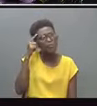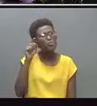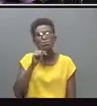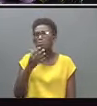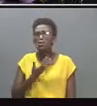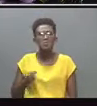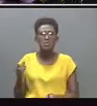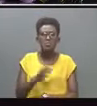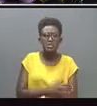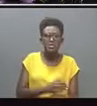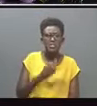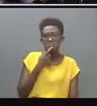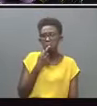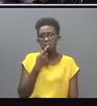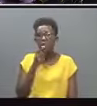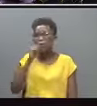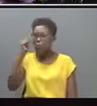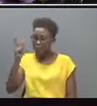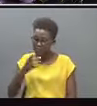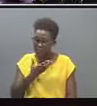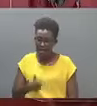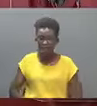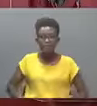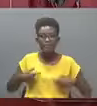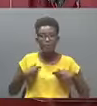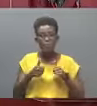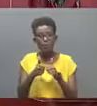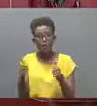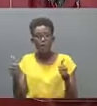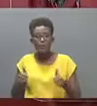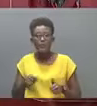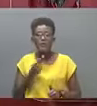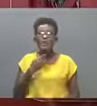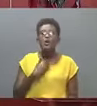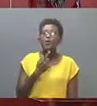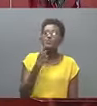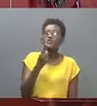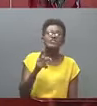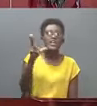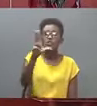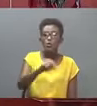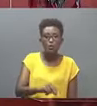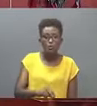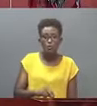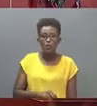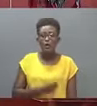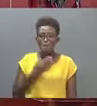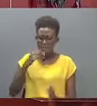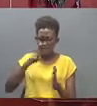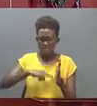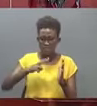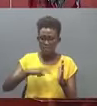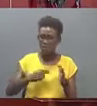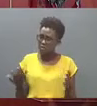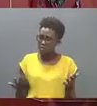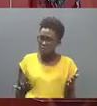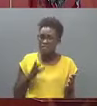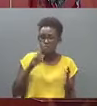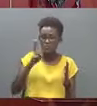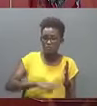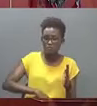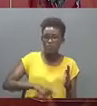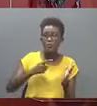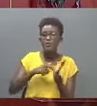We must be helped. Tugomba kuba dufite I want to say no. Ndugomba kuba oya. I have read somewhere that we are given